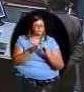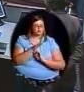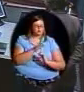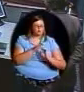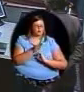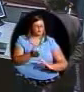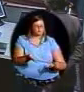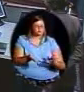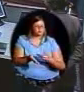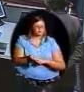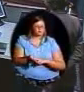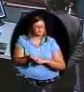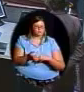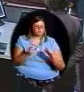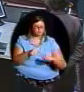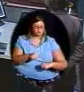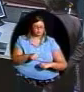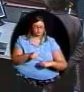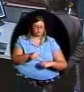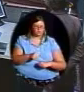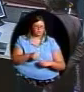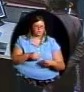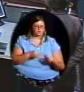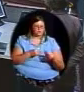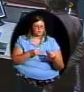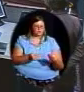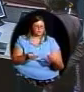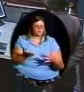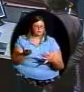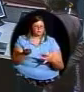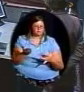enrollment for providing assistance or support with interim